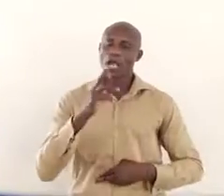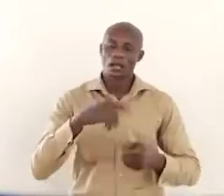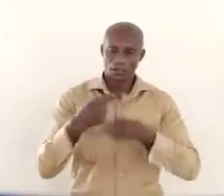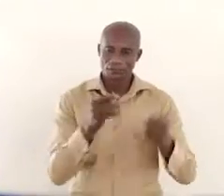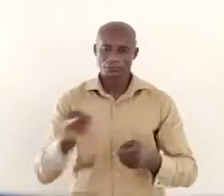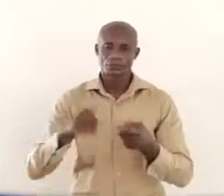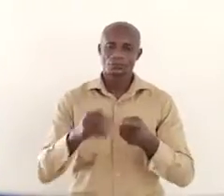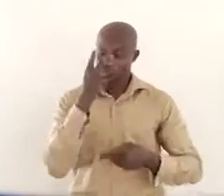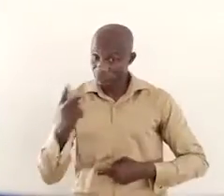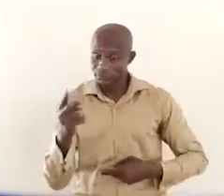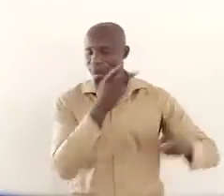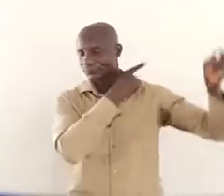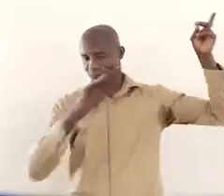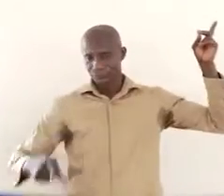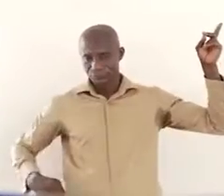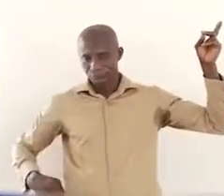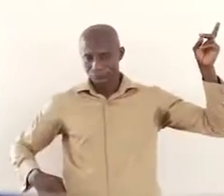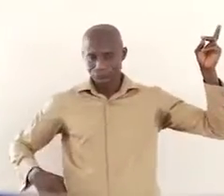are going to see the King.